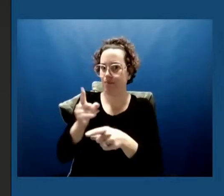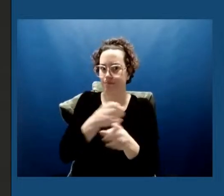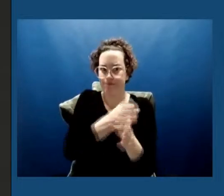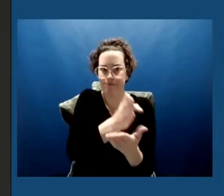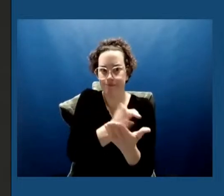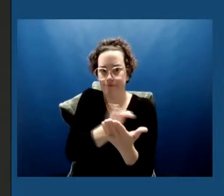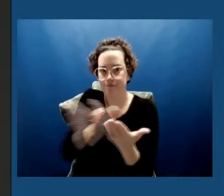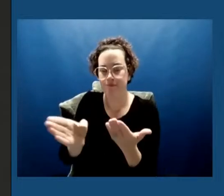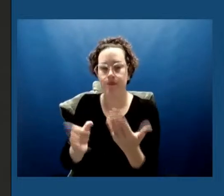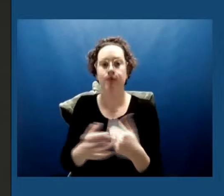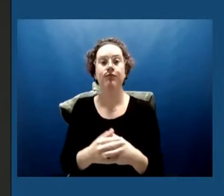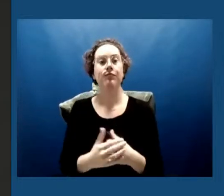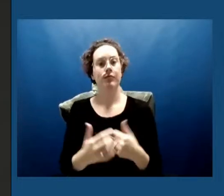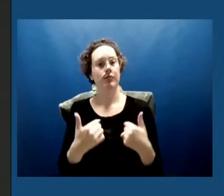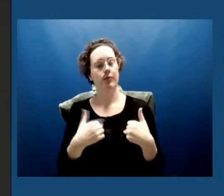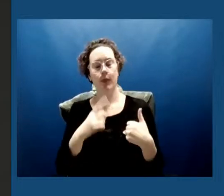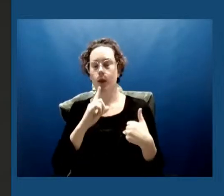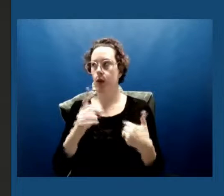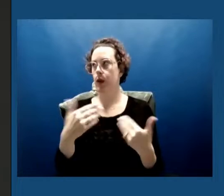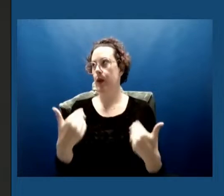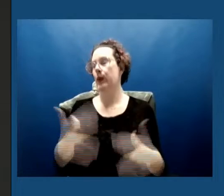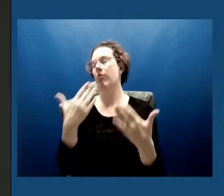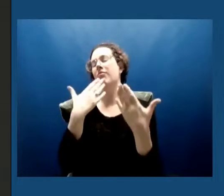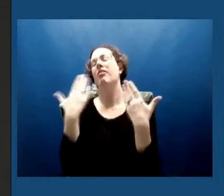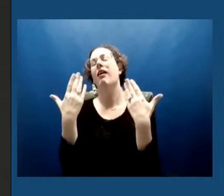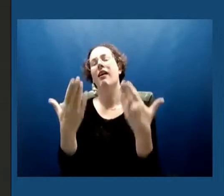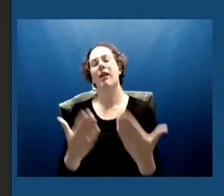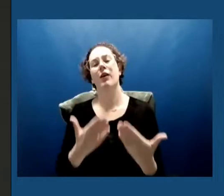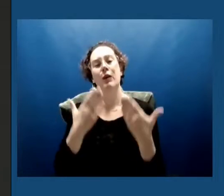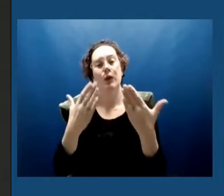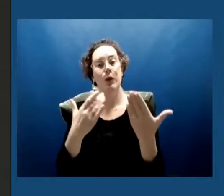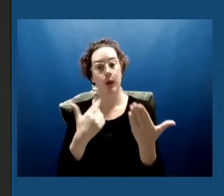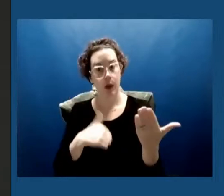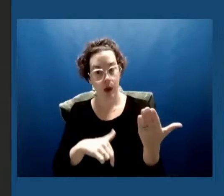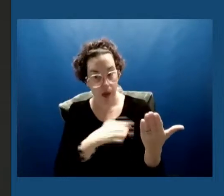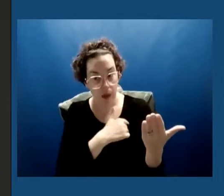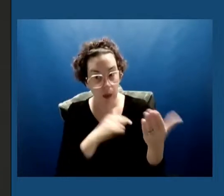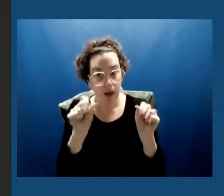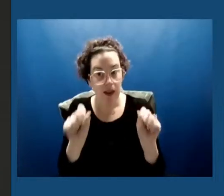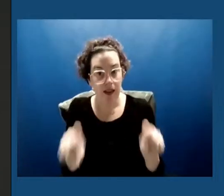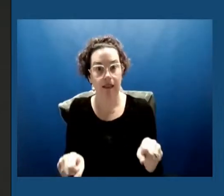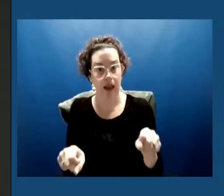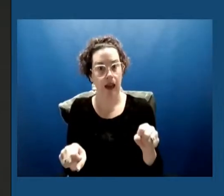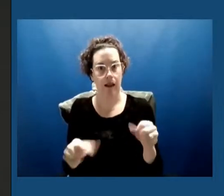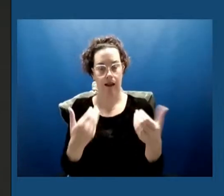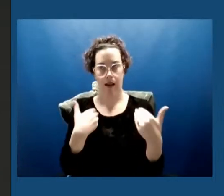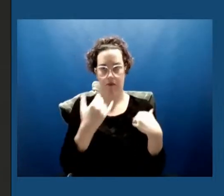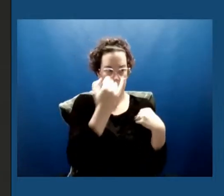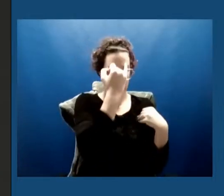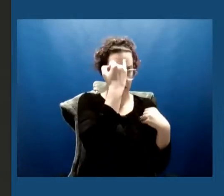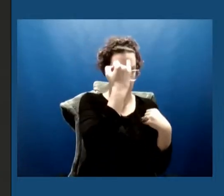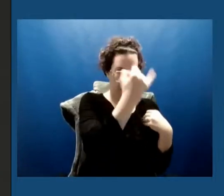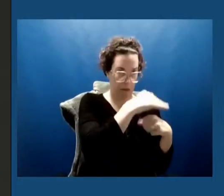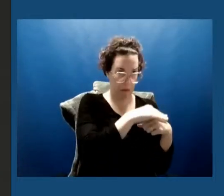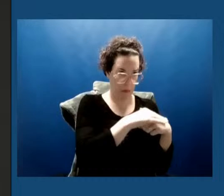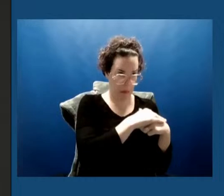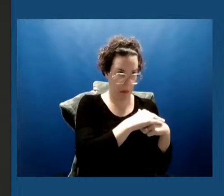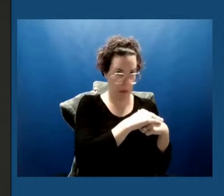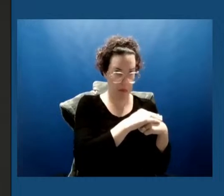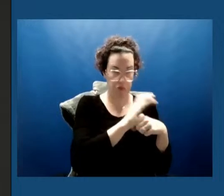just have tremendous gratitude that we could take an idea, create the